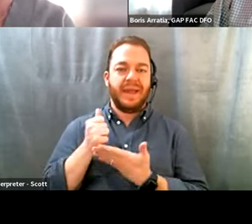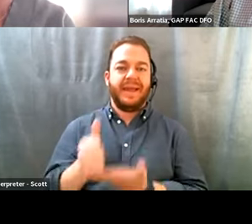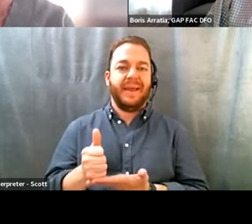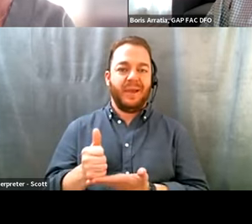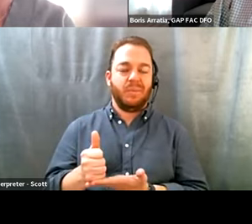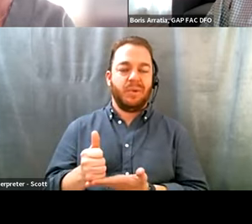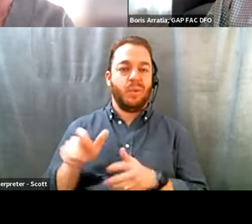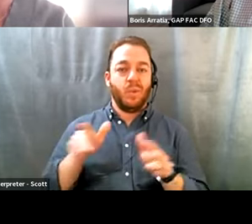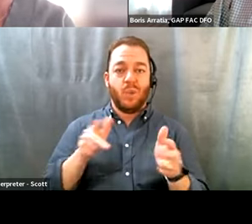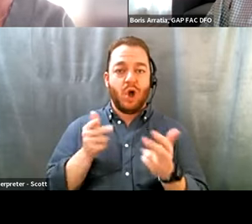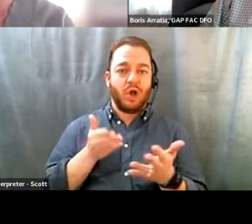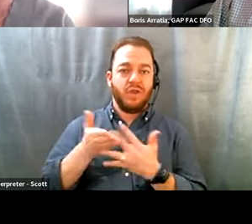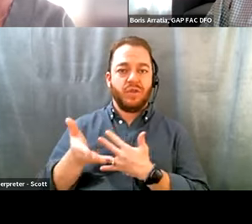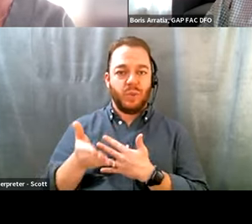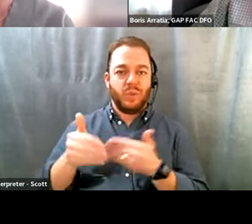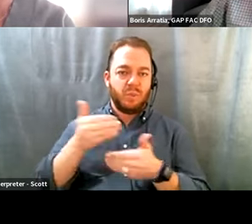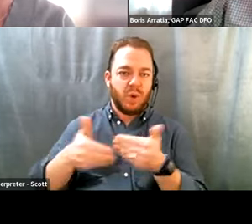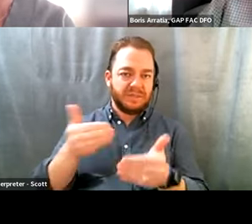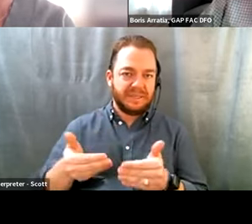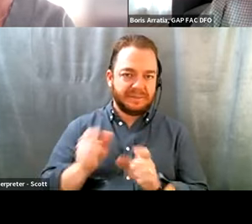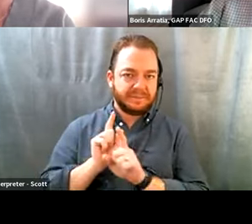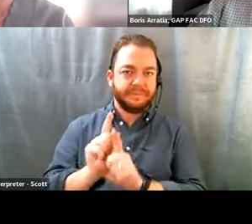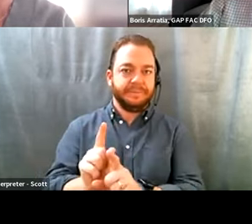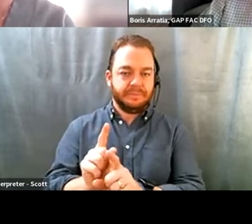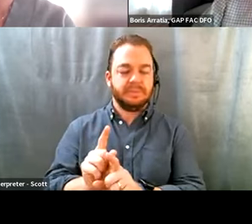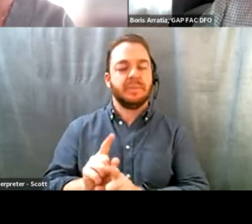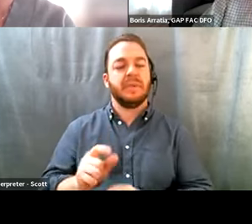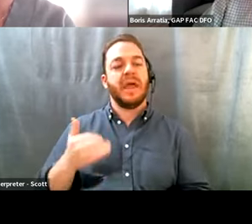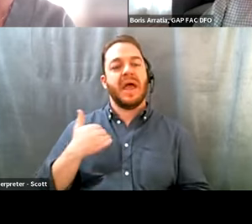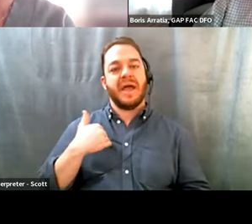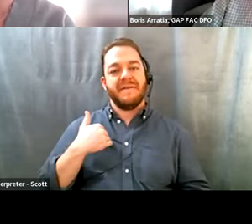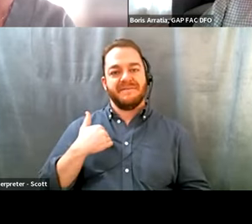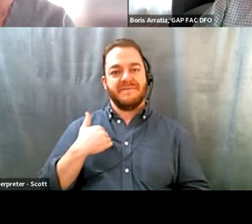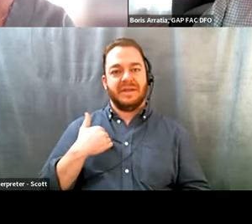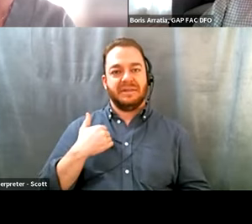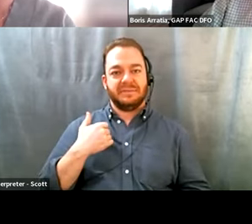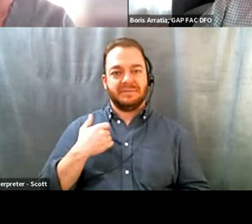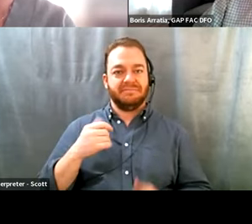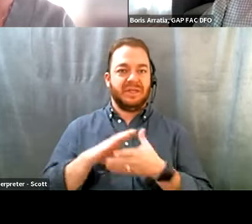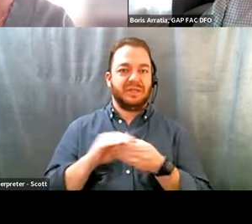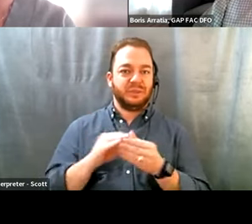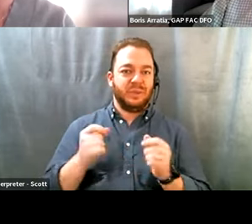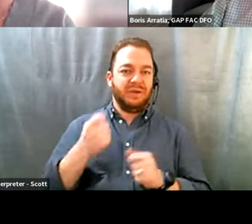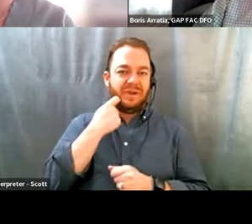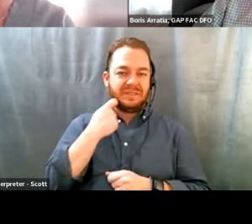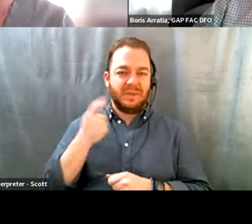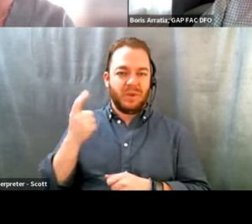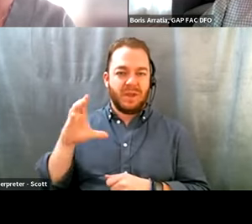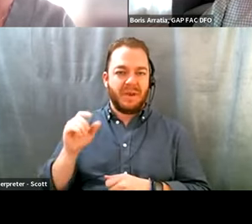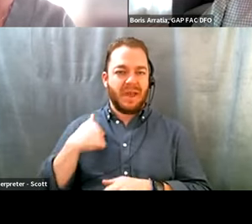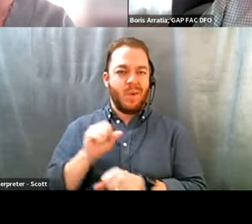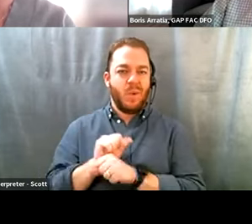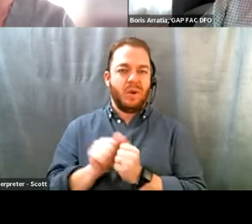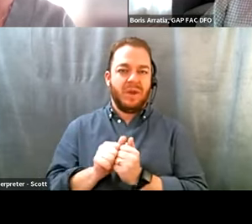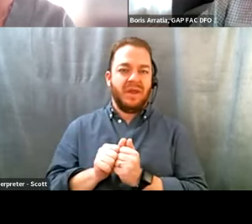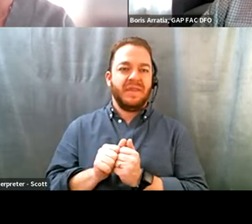them walk through the process. And I mean, I have some anecdote on that recently from a company I worked with, and this is not a